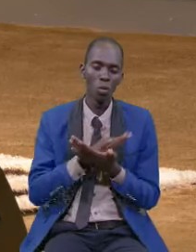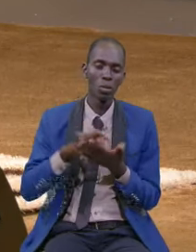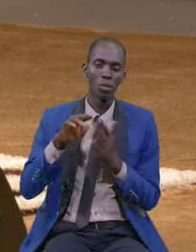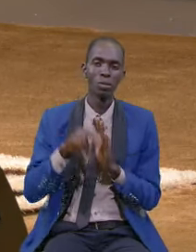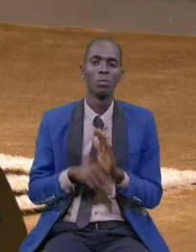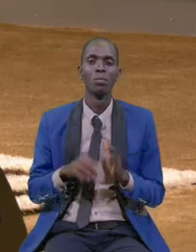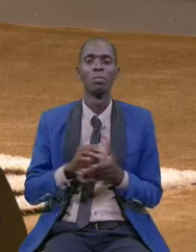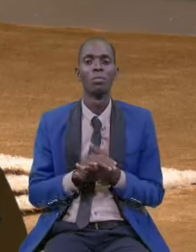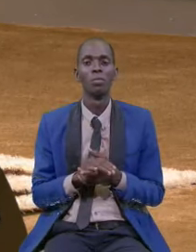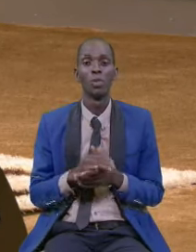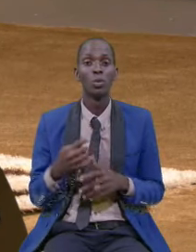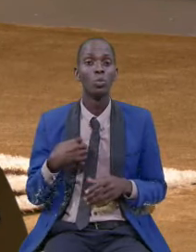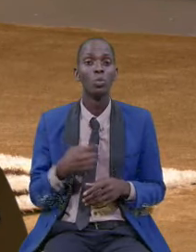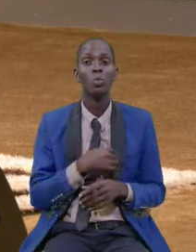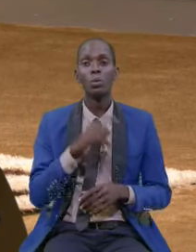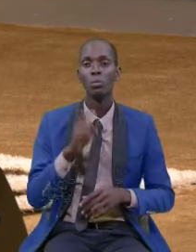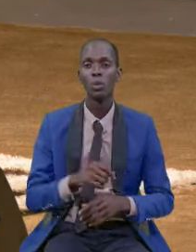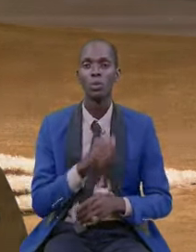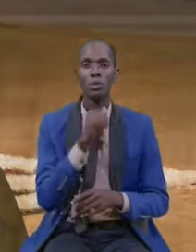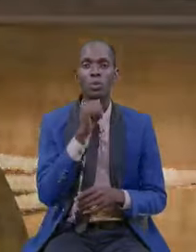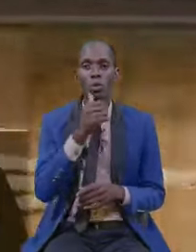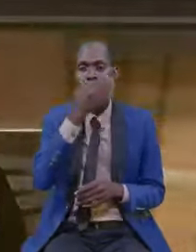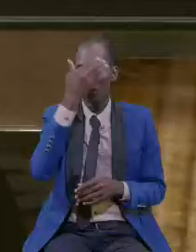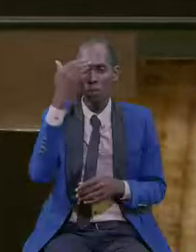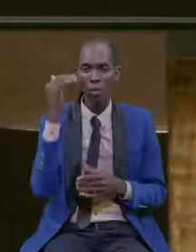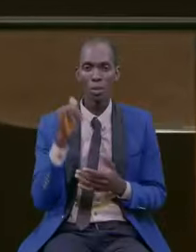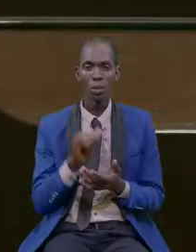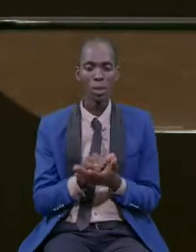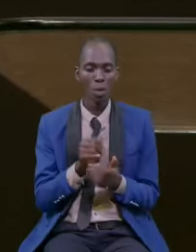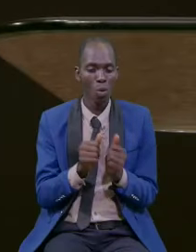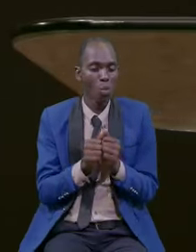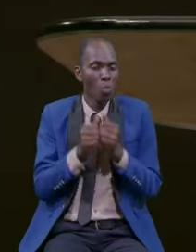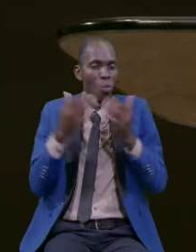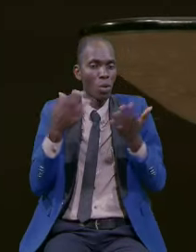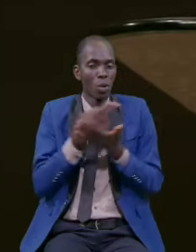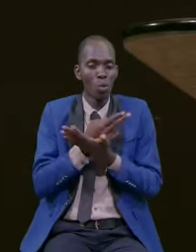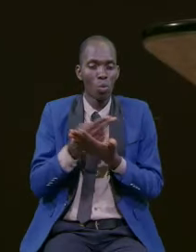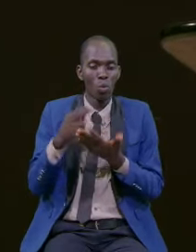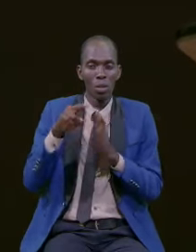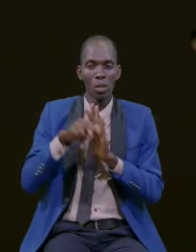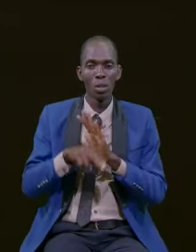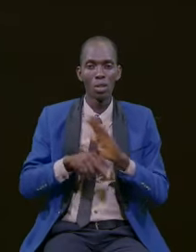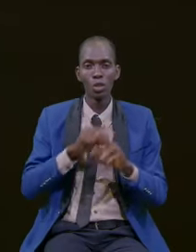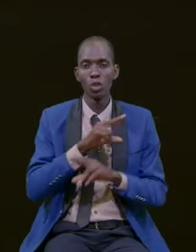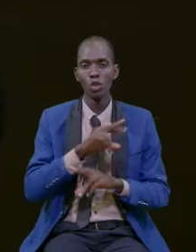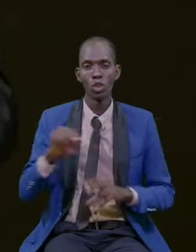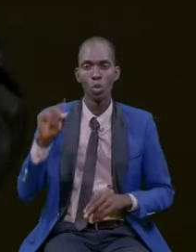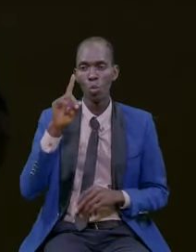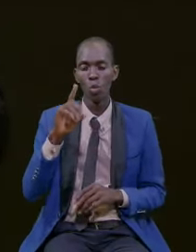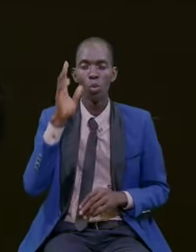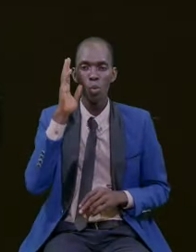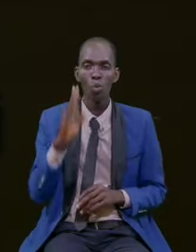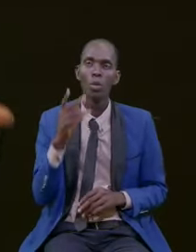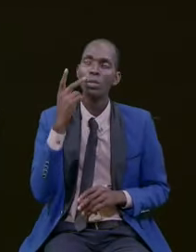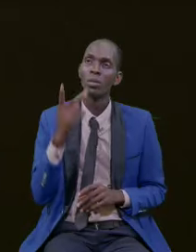Godliness. We shouldn't forget that without holiness, no man will see the Lord. So